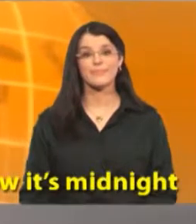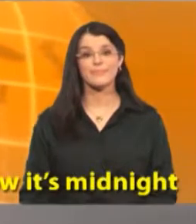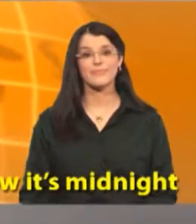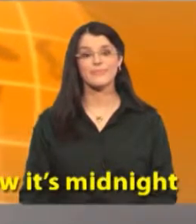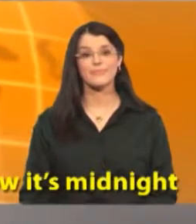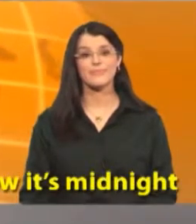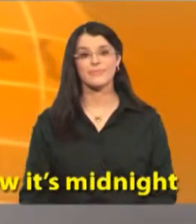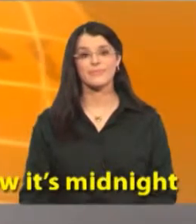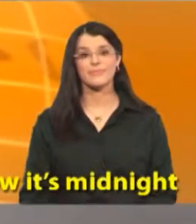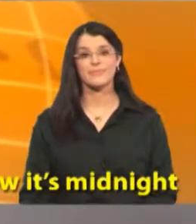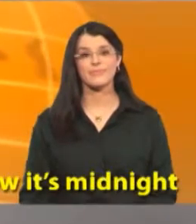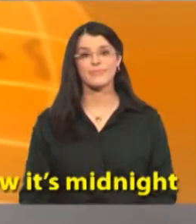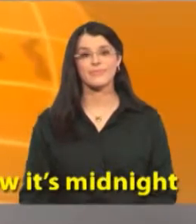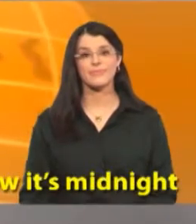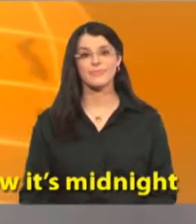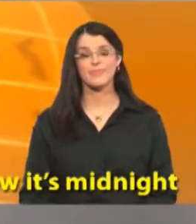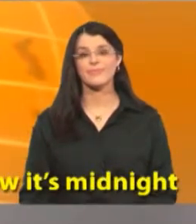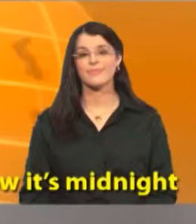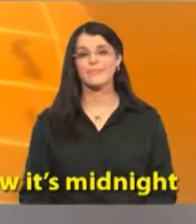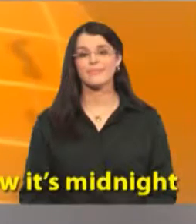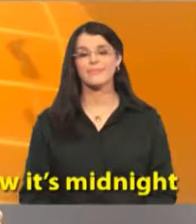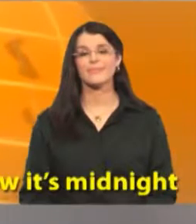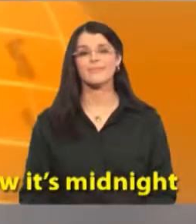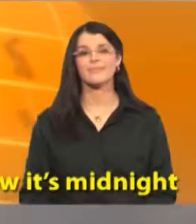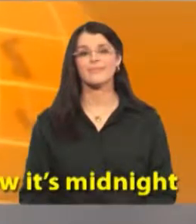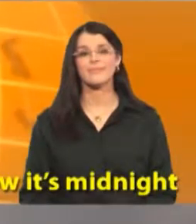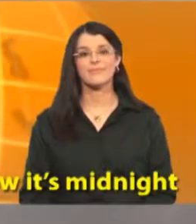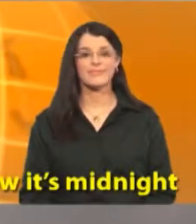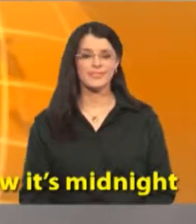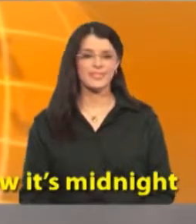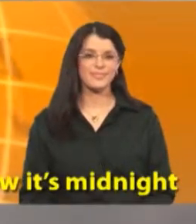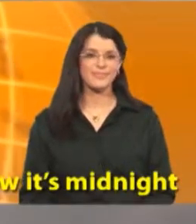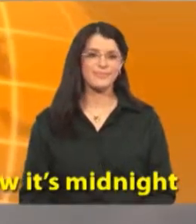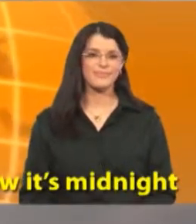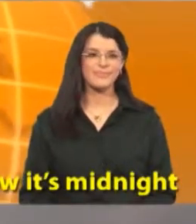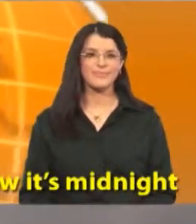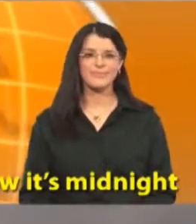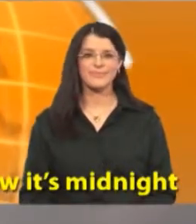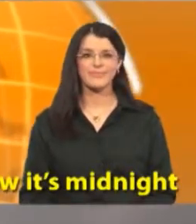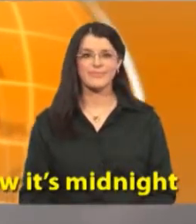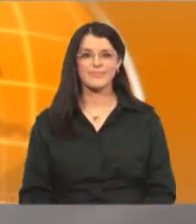Il est minuit. Il est minuit.